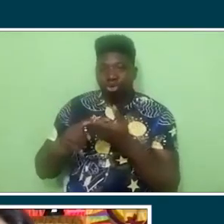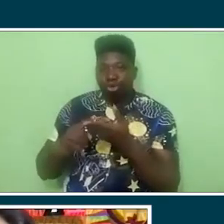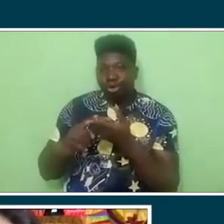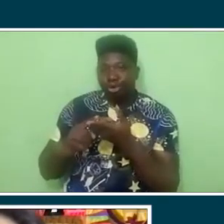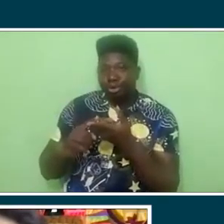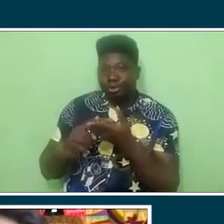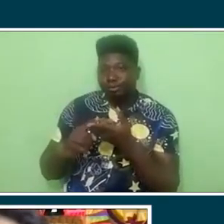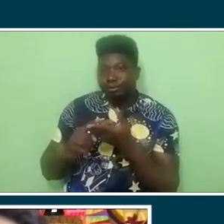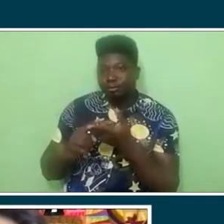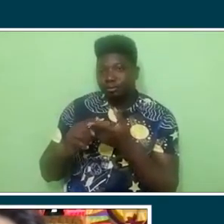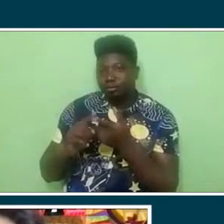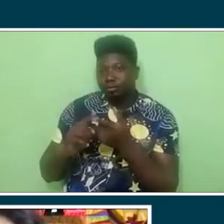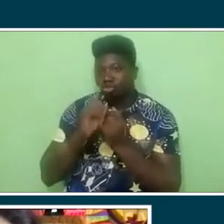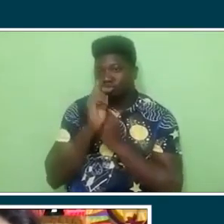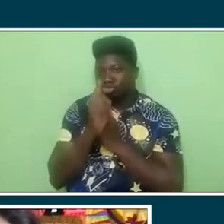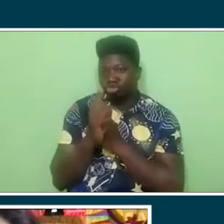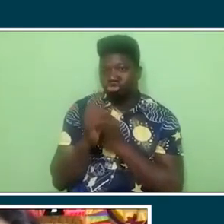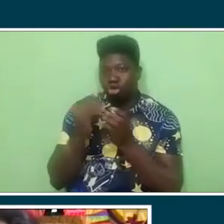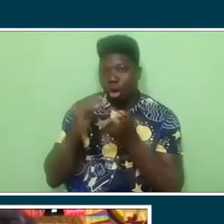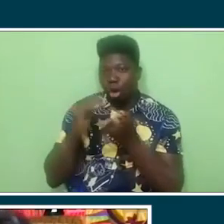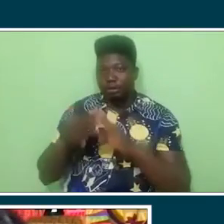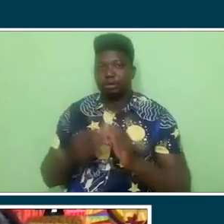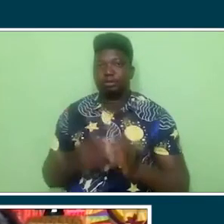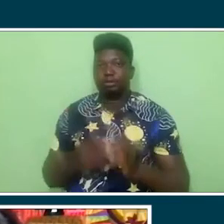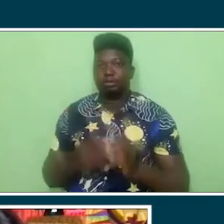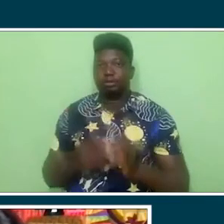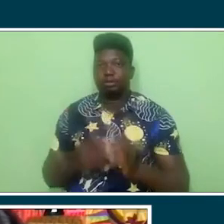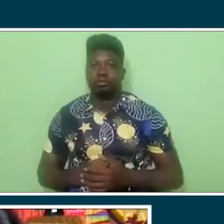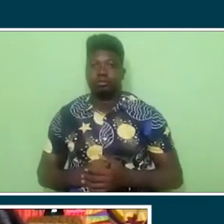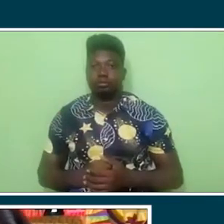community accountability. So it is a